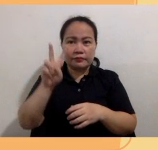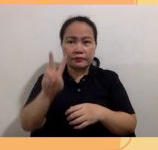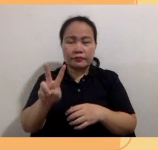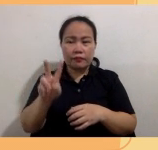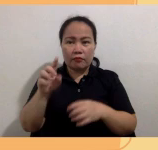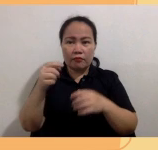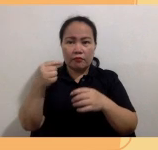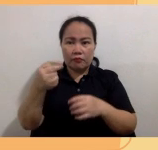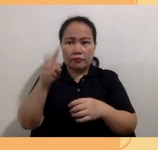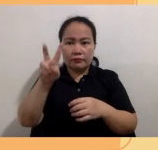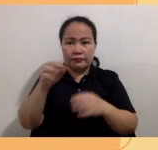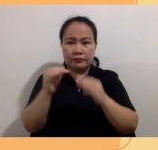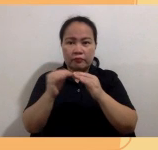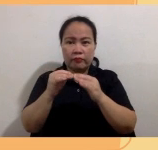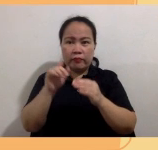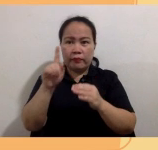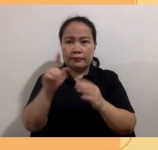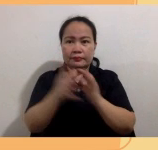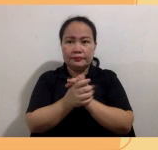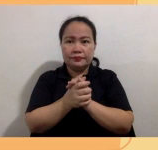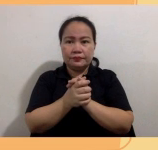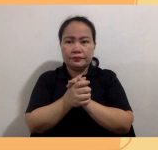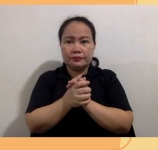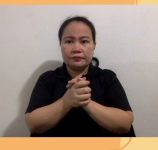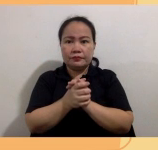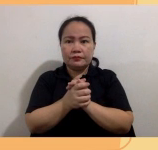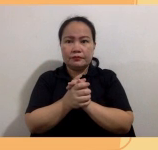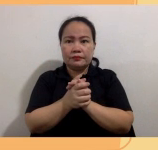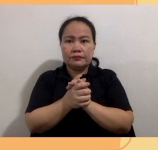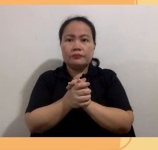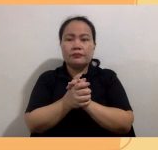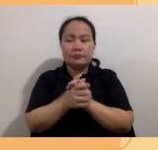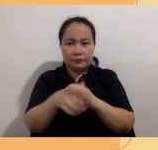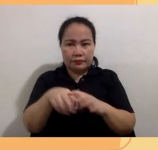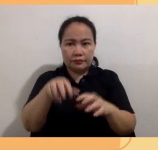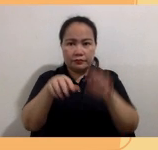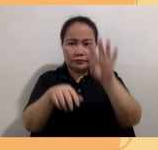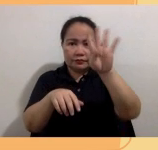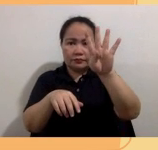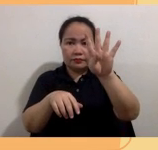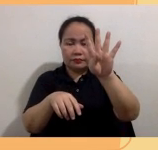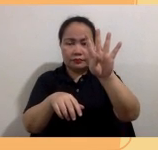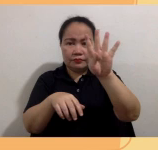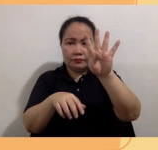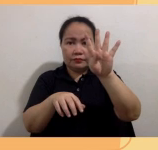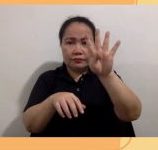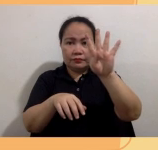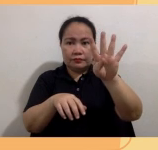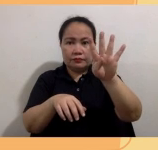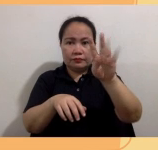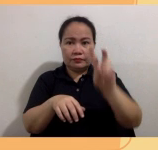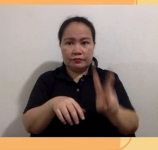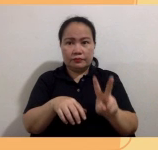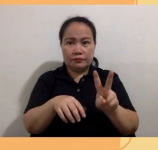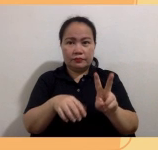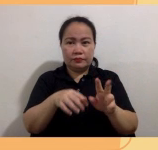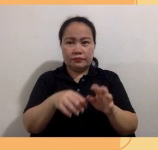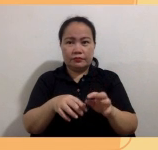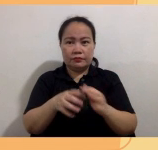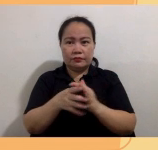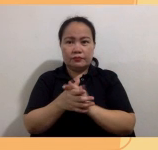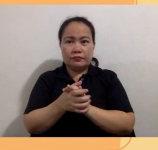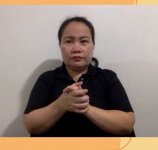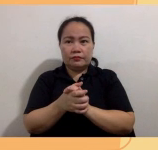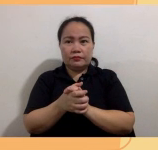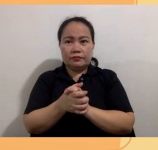1. Kaya 1 na lang to. Okay? And then, 4 minus 2, that is 2. Kaya this is 2. Now, ang question dito,